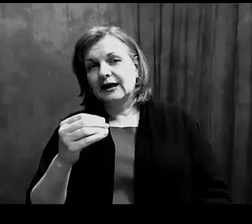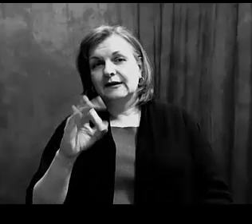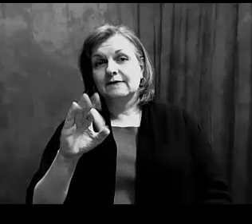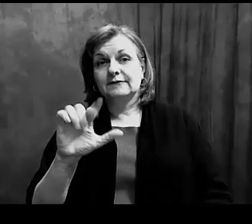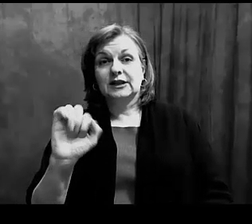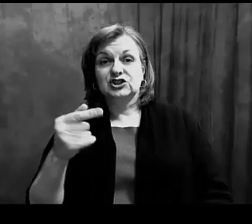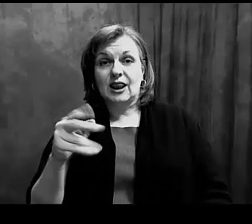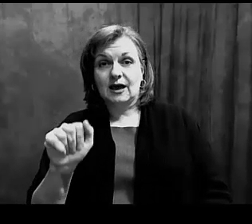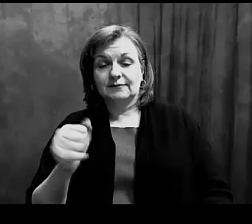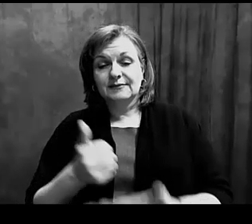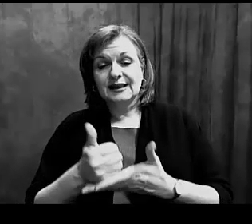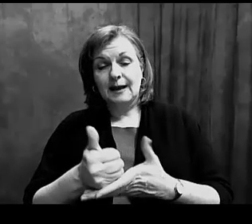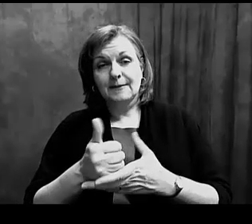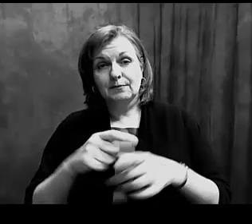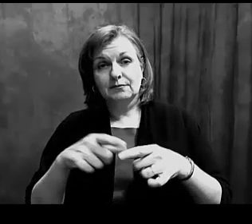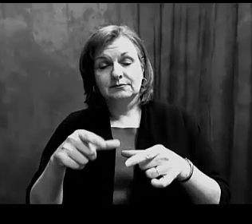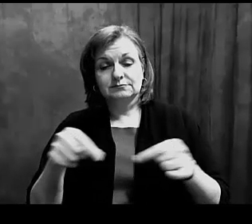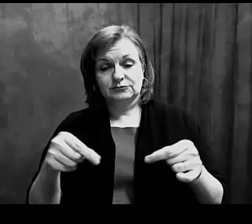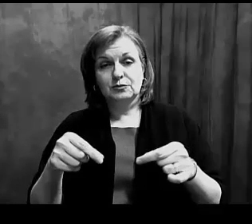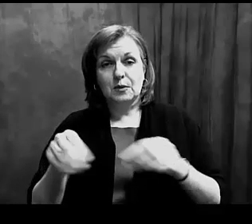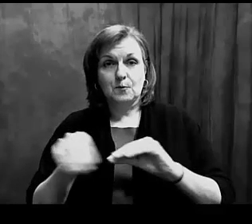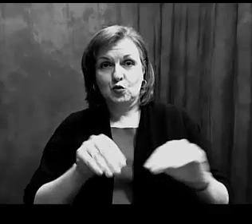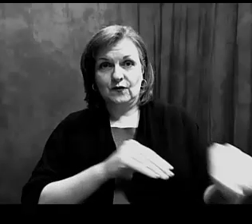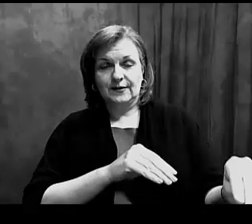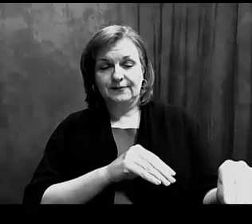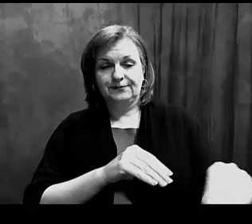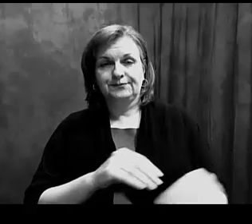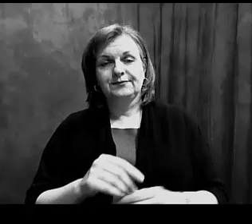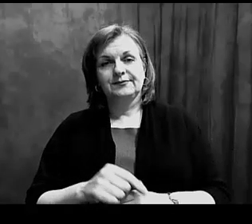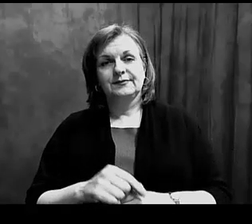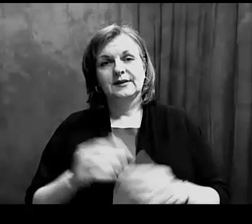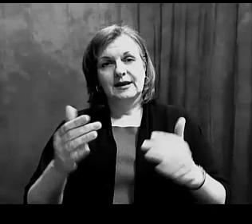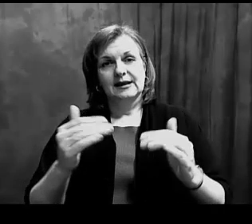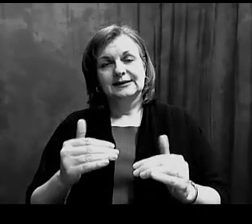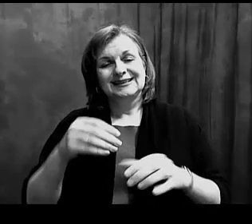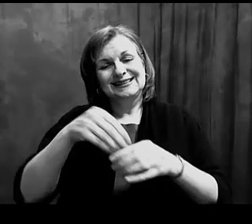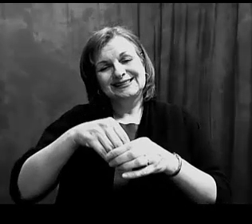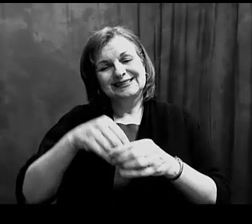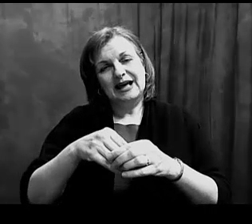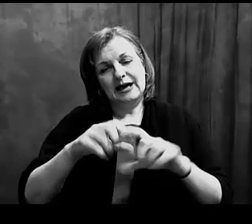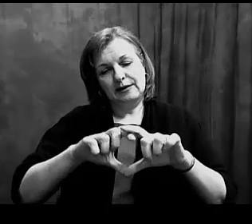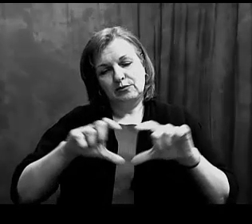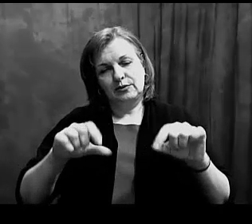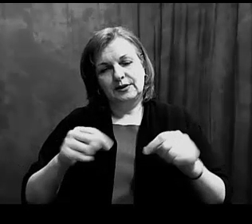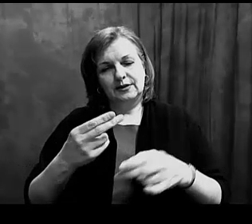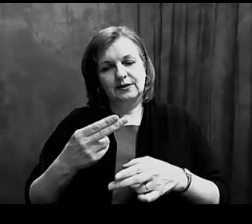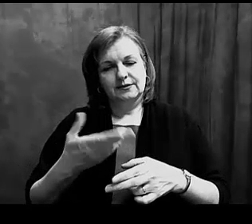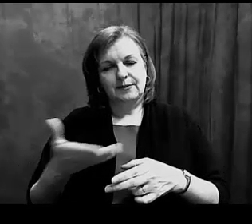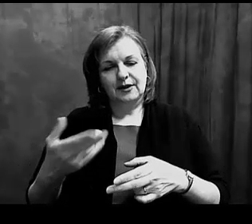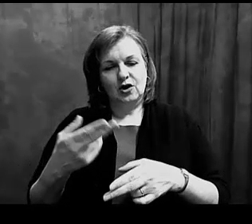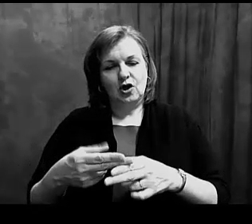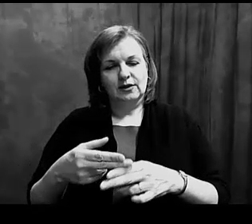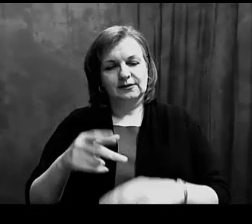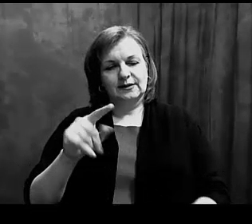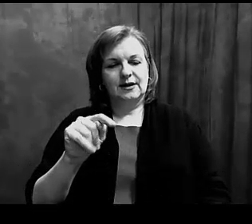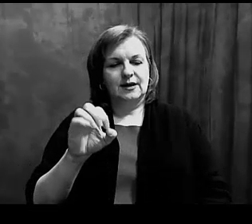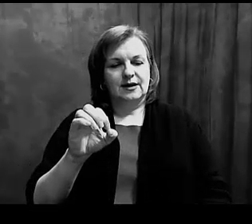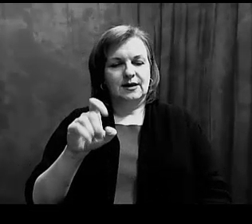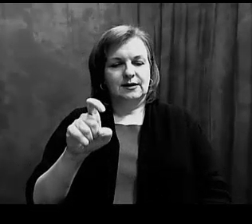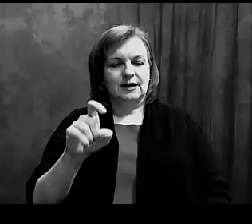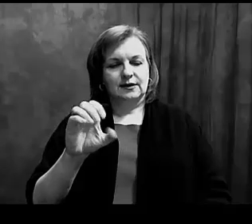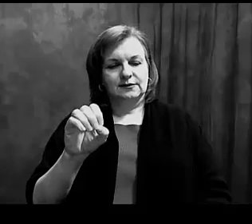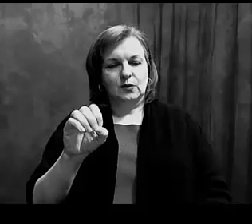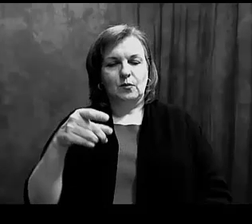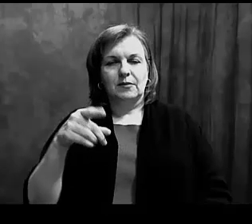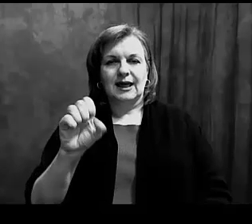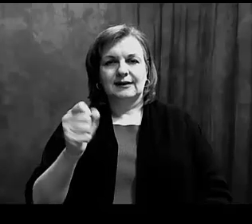cilia and flagella that are going to help him move around. Here's the internal structure of something known